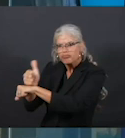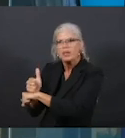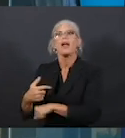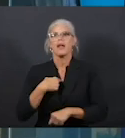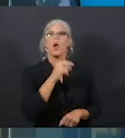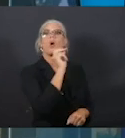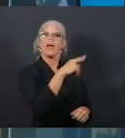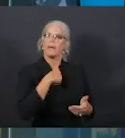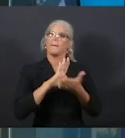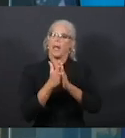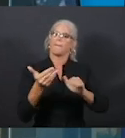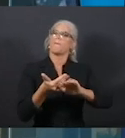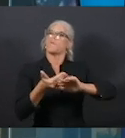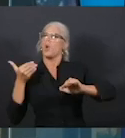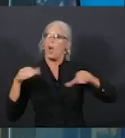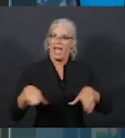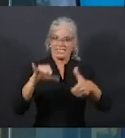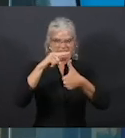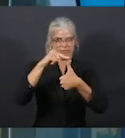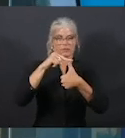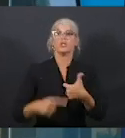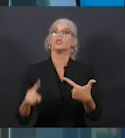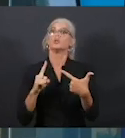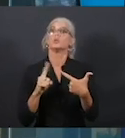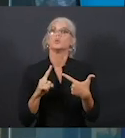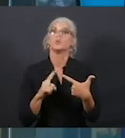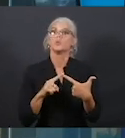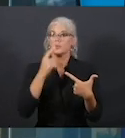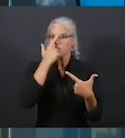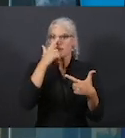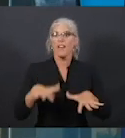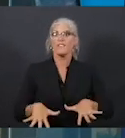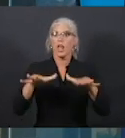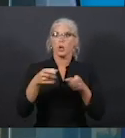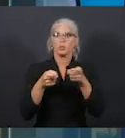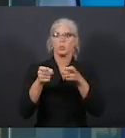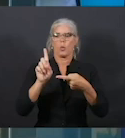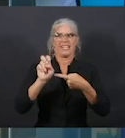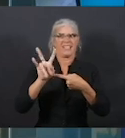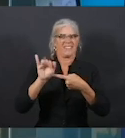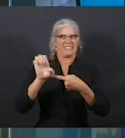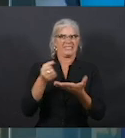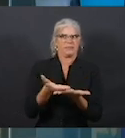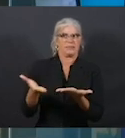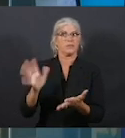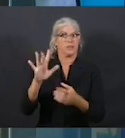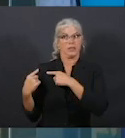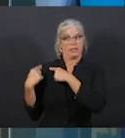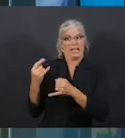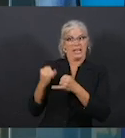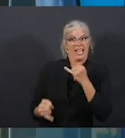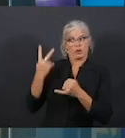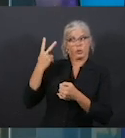leads into the second question of the flood control devices. So over the last 2 hurricanes, Hurricane Ian